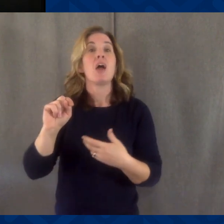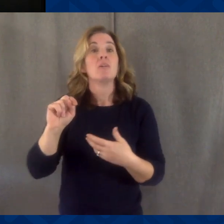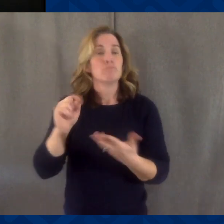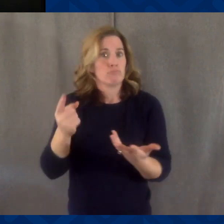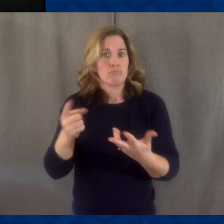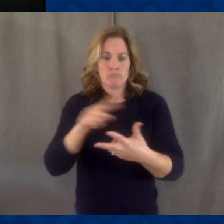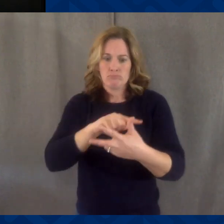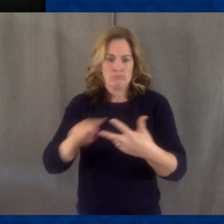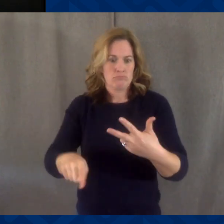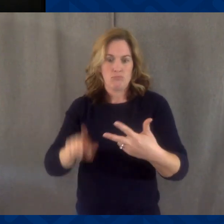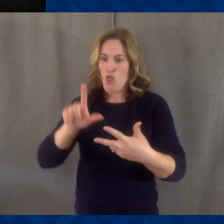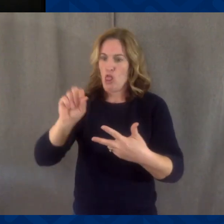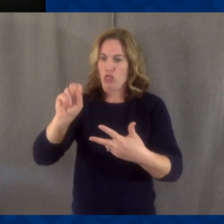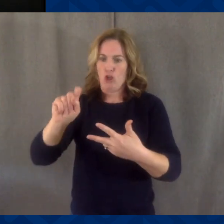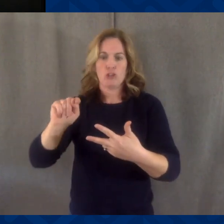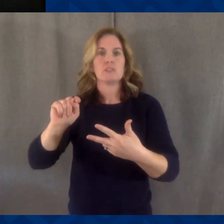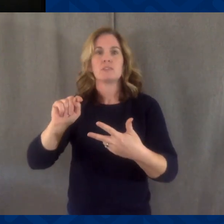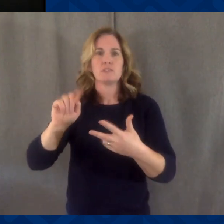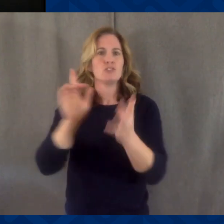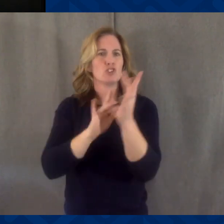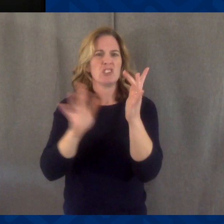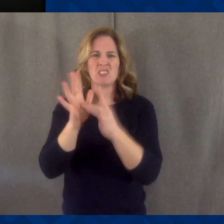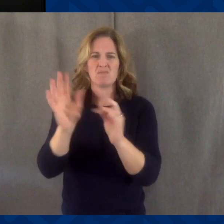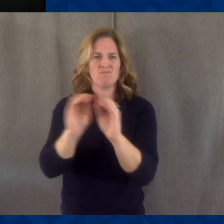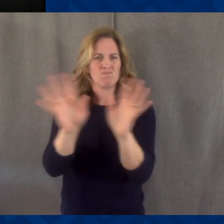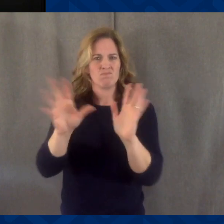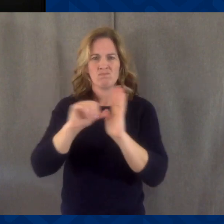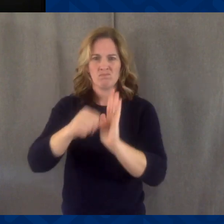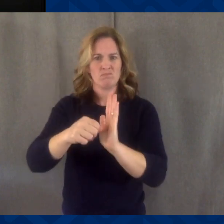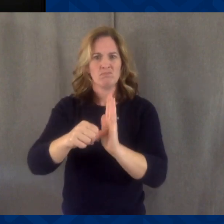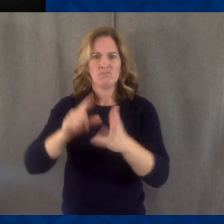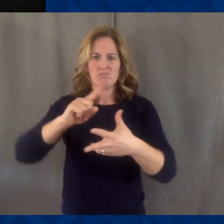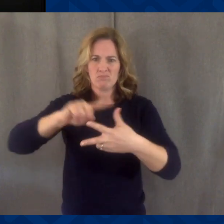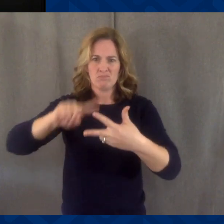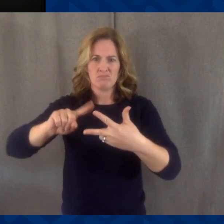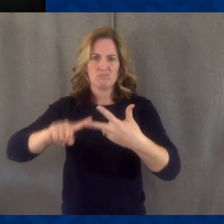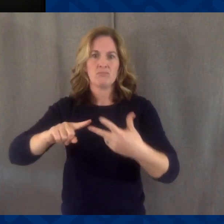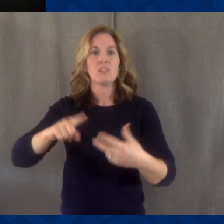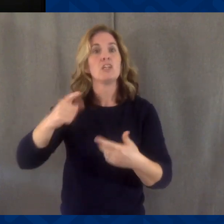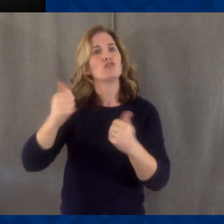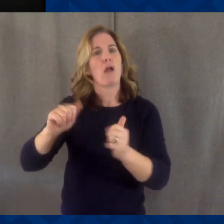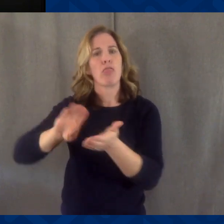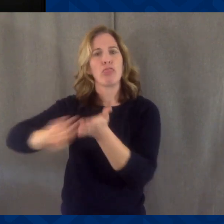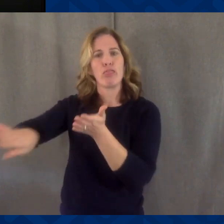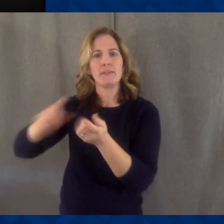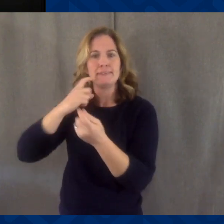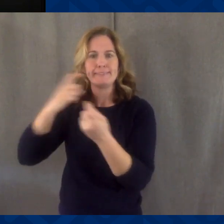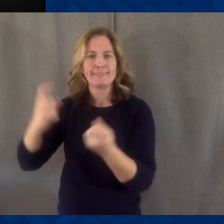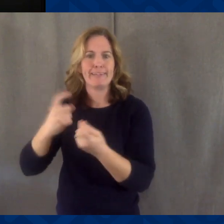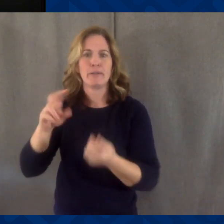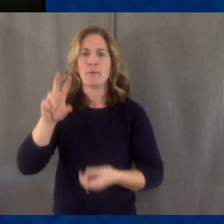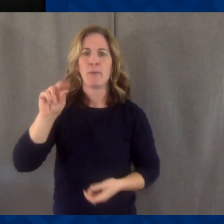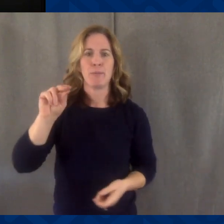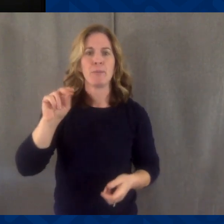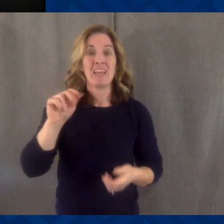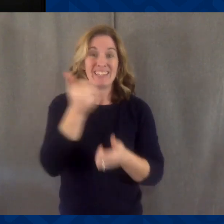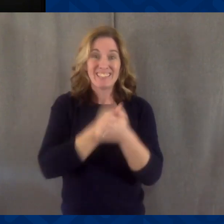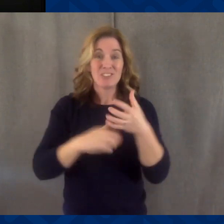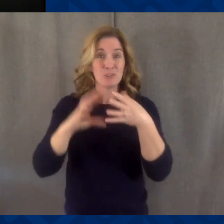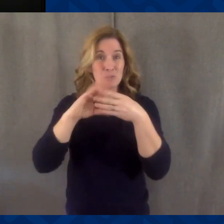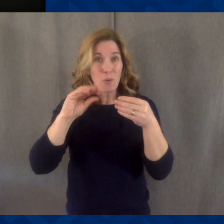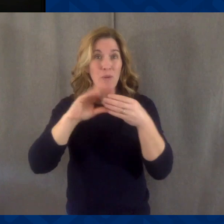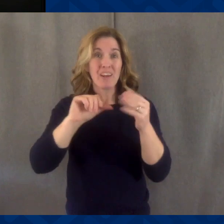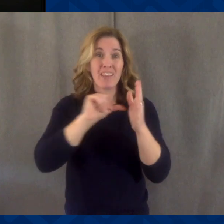gets. Jesus never sidesteps sin. And in fact, each of these parables tell us something of what it means to be lost. The lost